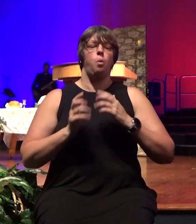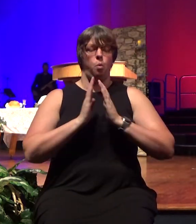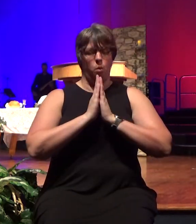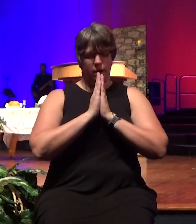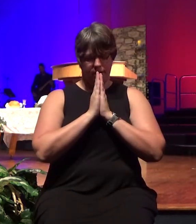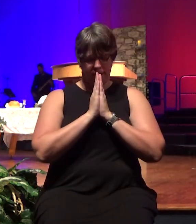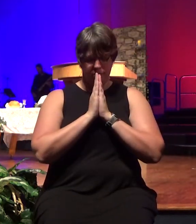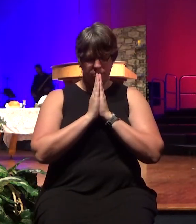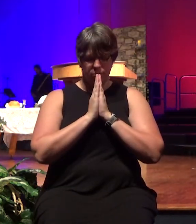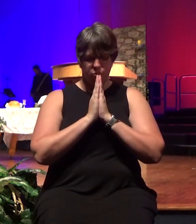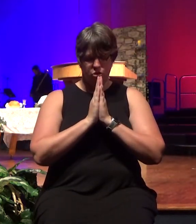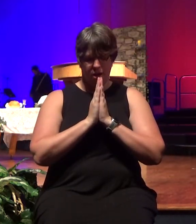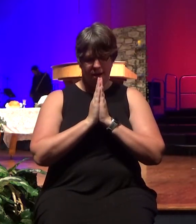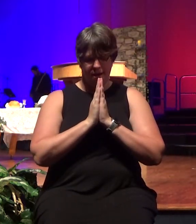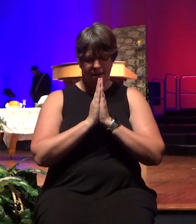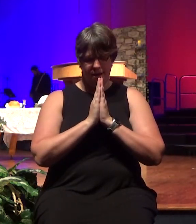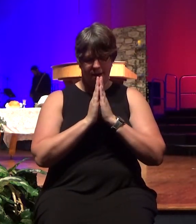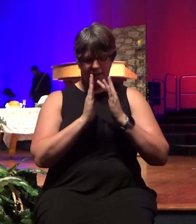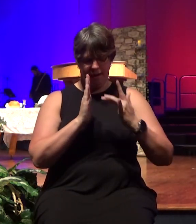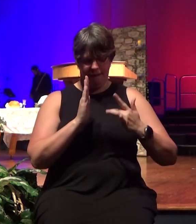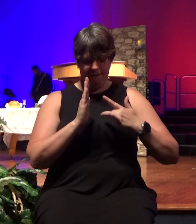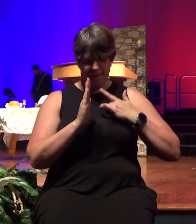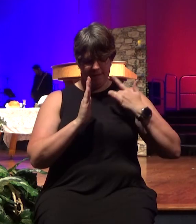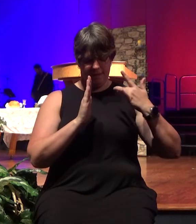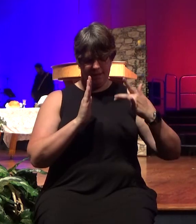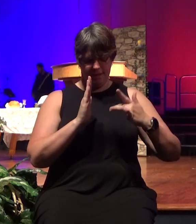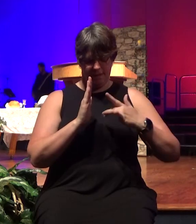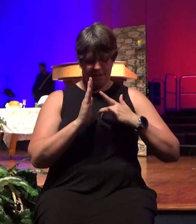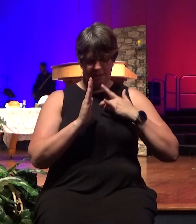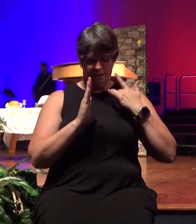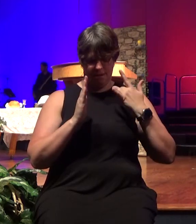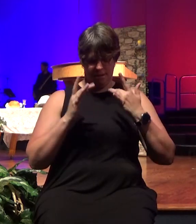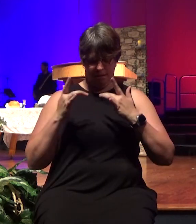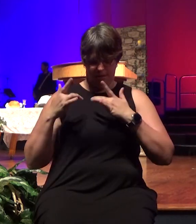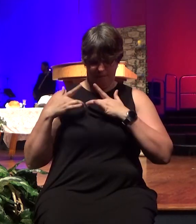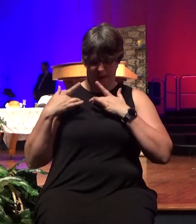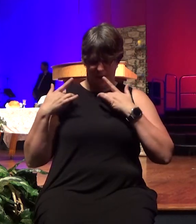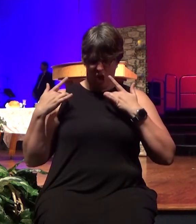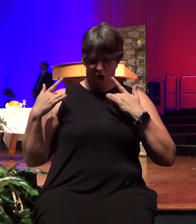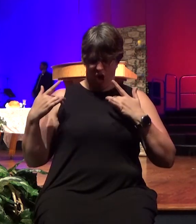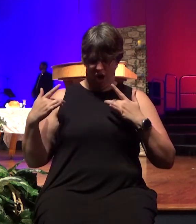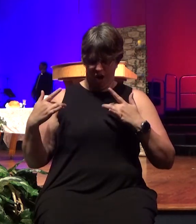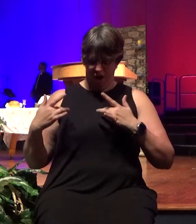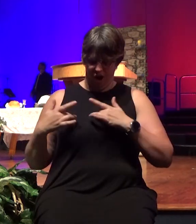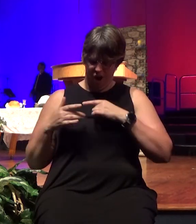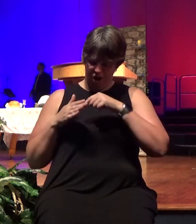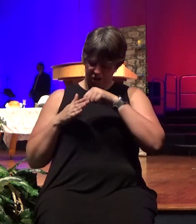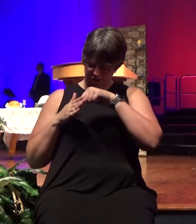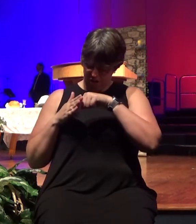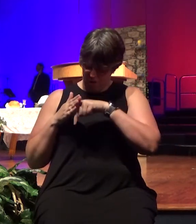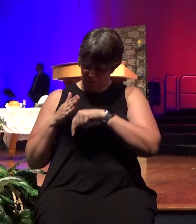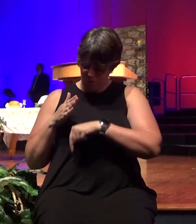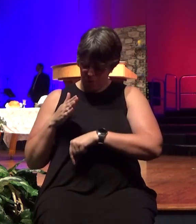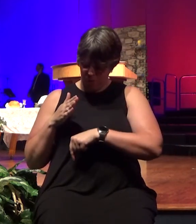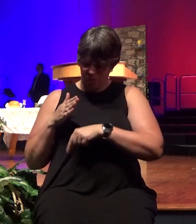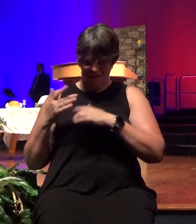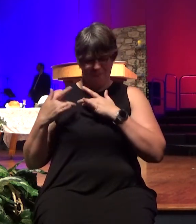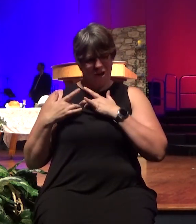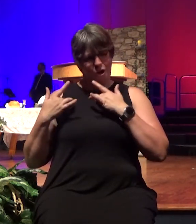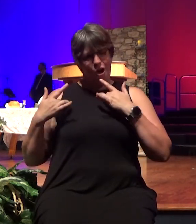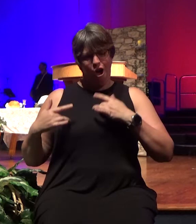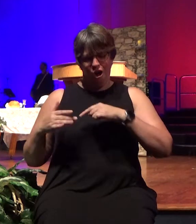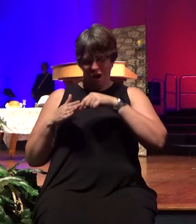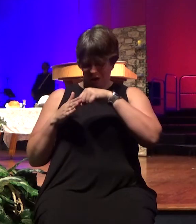also envision and accept peace in the hearts of humankind, radiating around